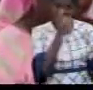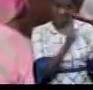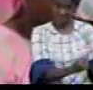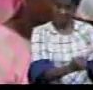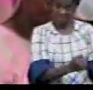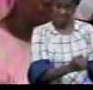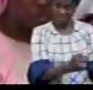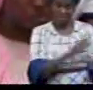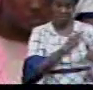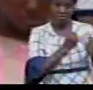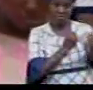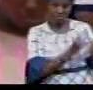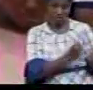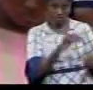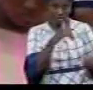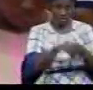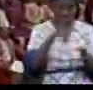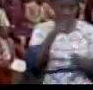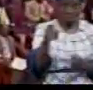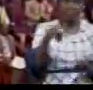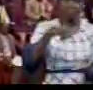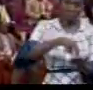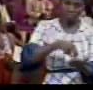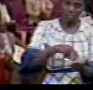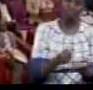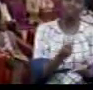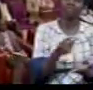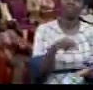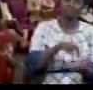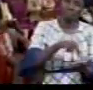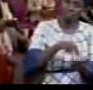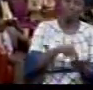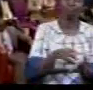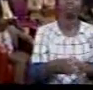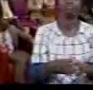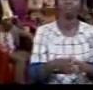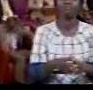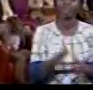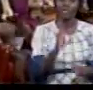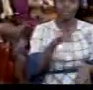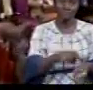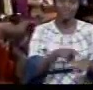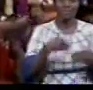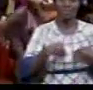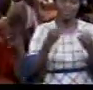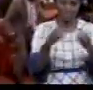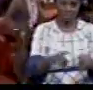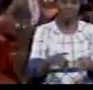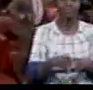my sister, stand up there. Brother, stand up there. Your time has come.